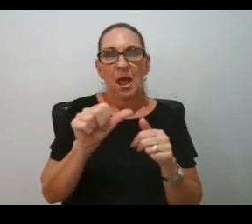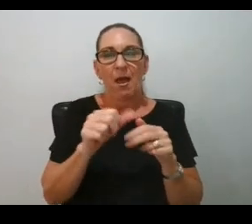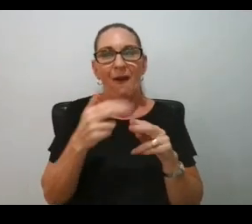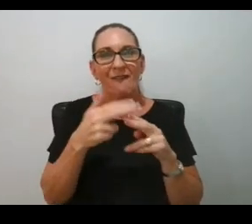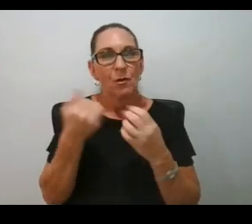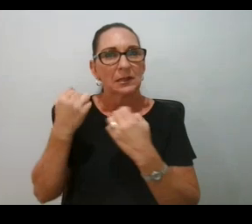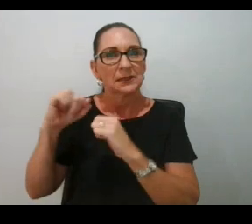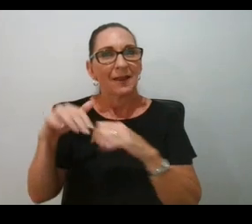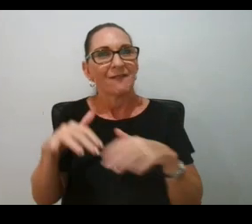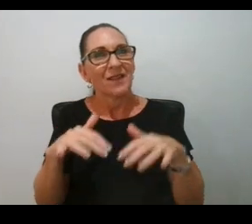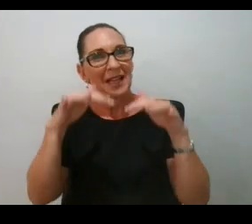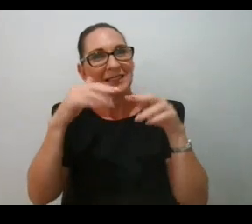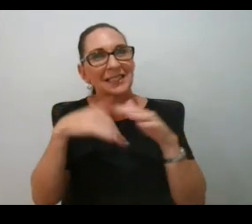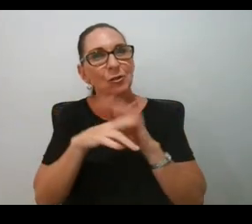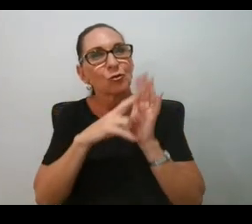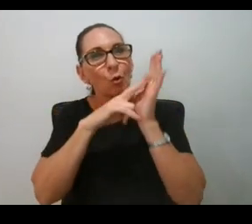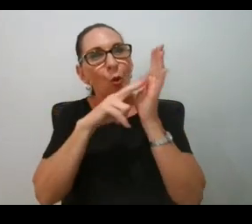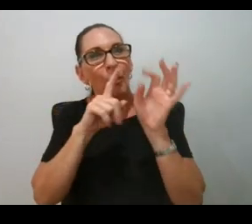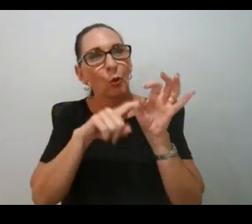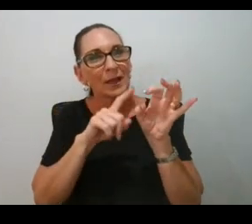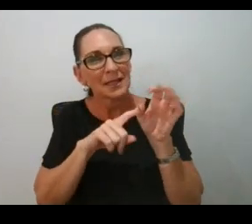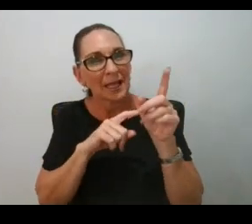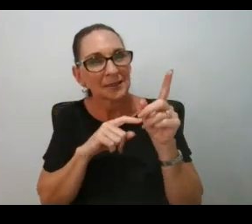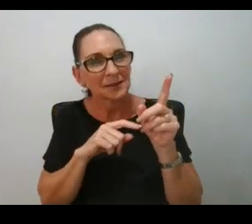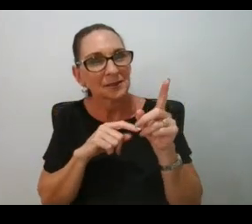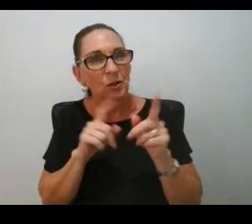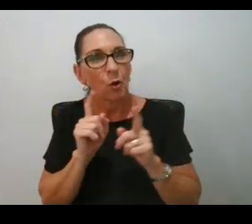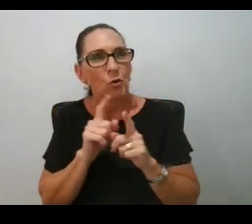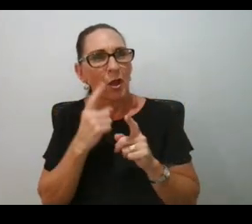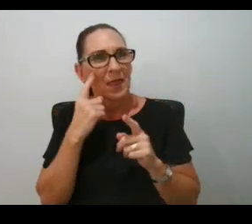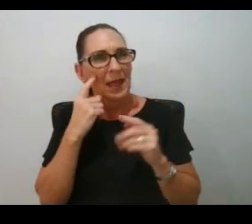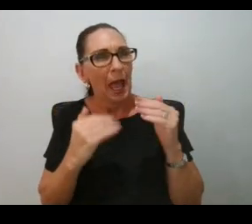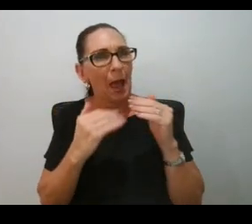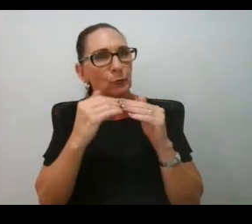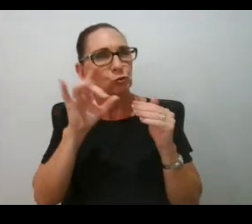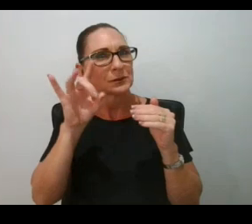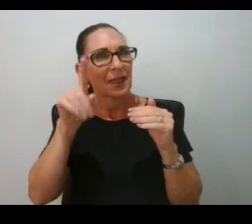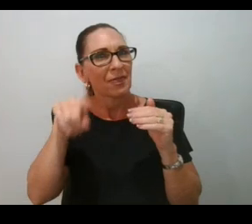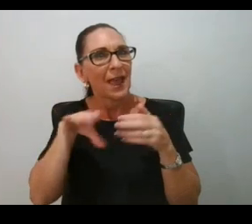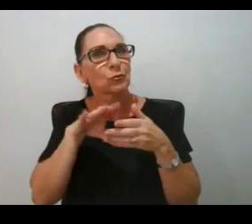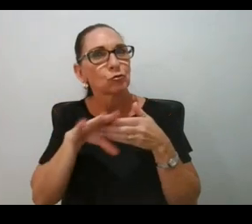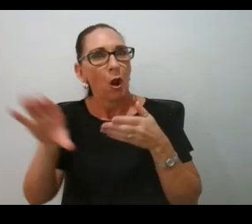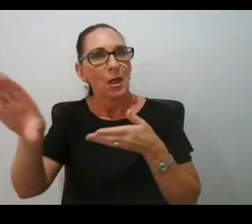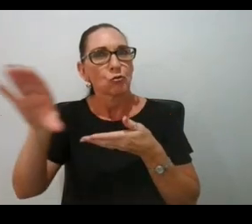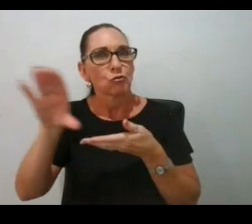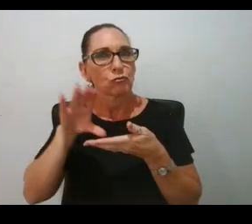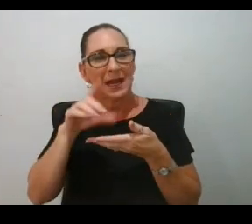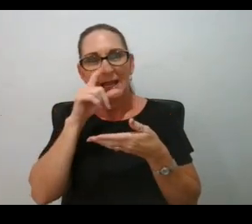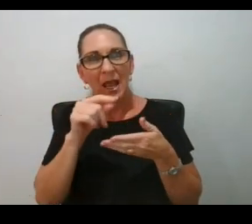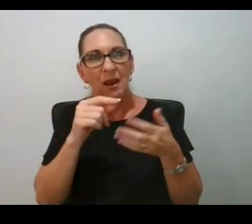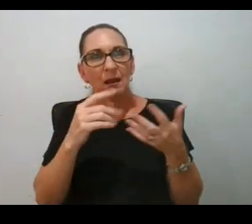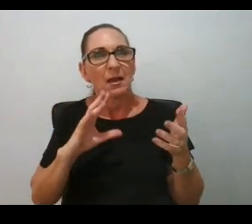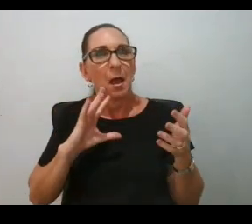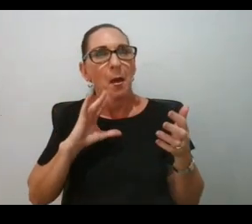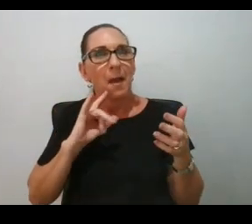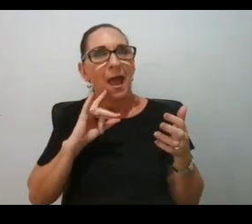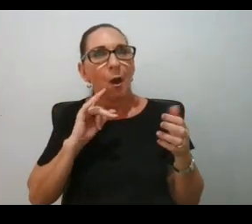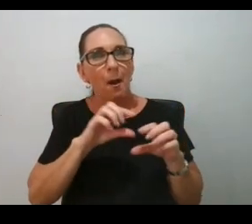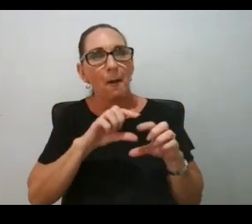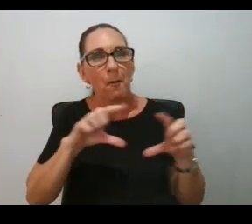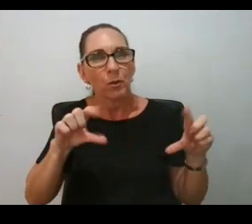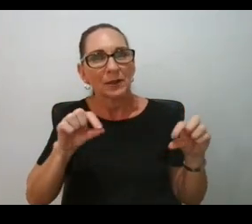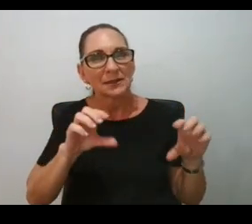Queensland. I think there's grants of up to $10,000 there to, for example, move power points higher or move hot